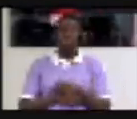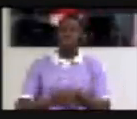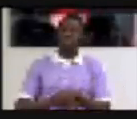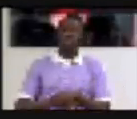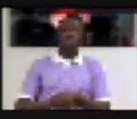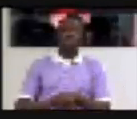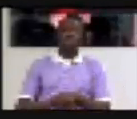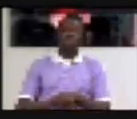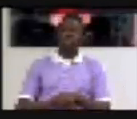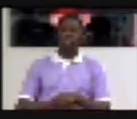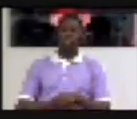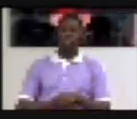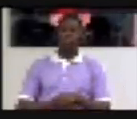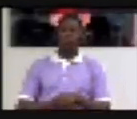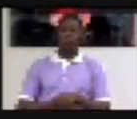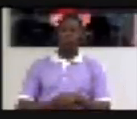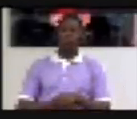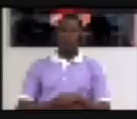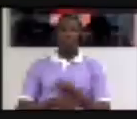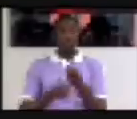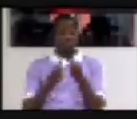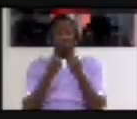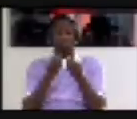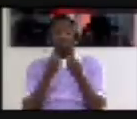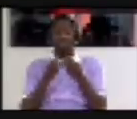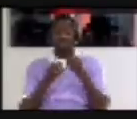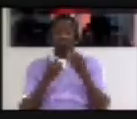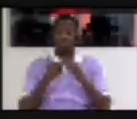Can you tell us more about the indemnity bill?